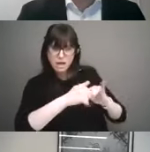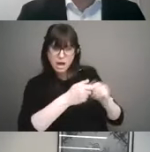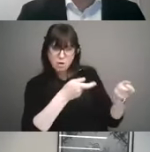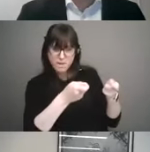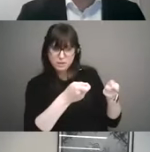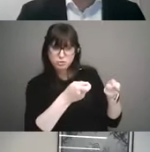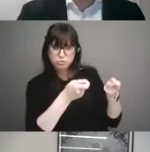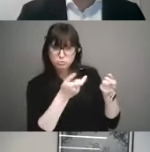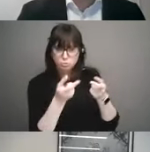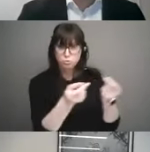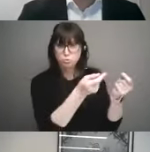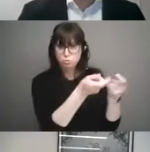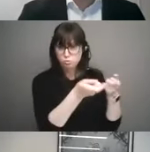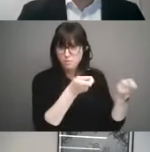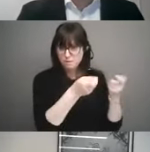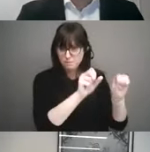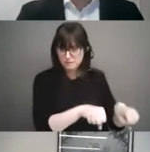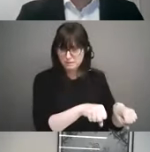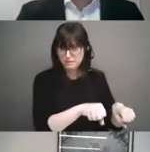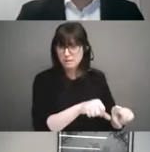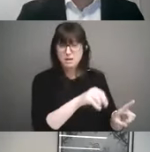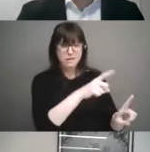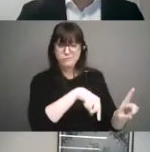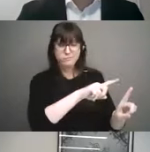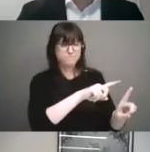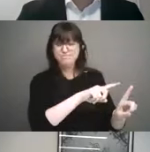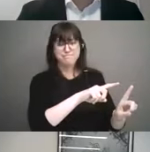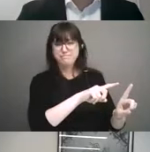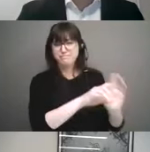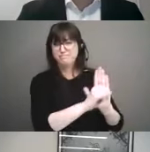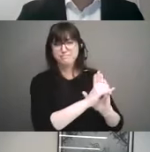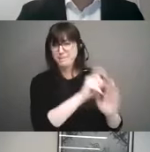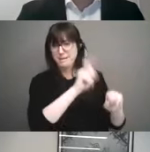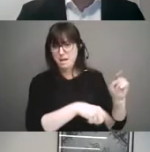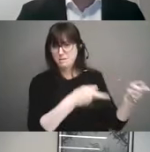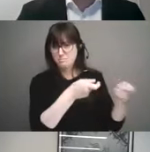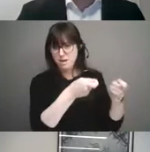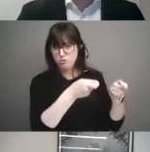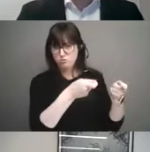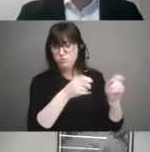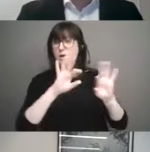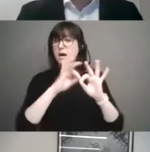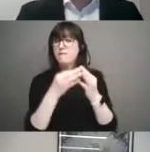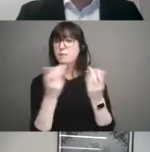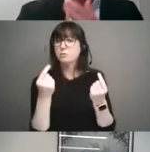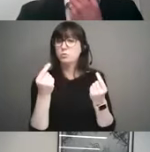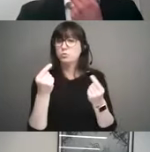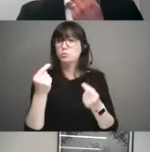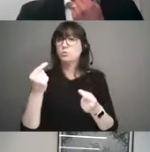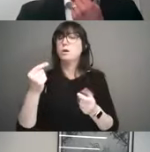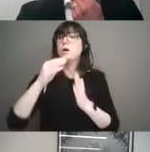truly the person doesn't have capacity, then the family can apply for a guardianship